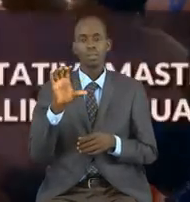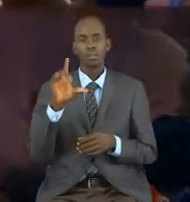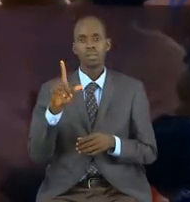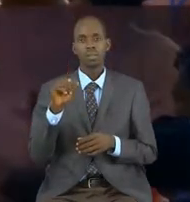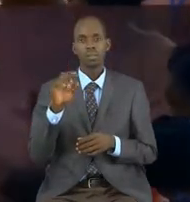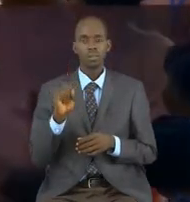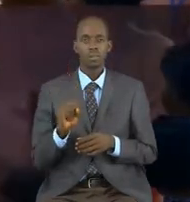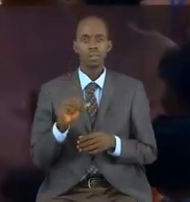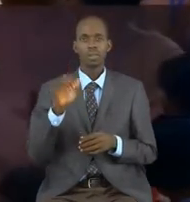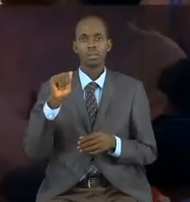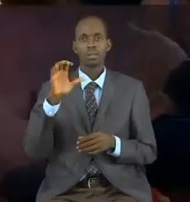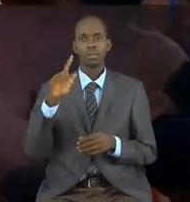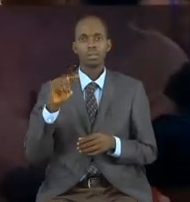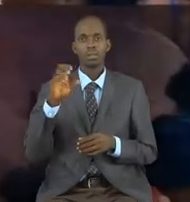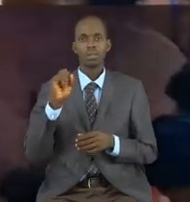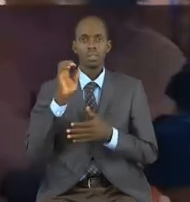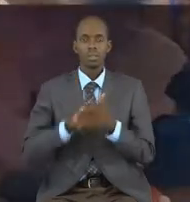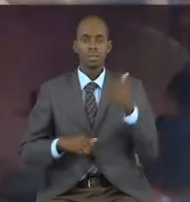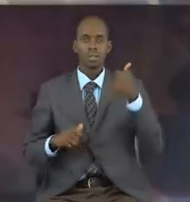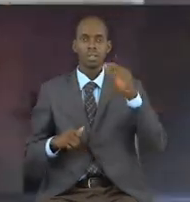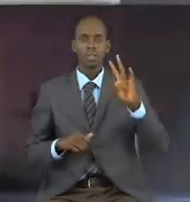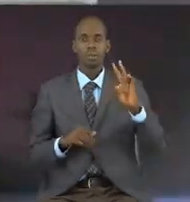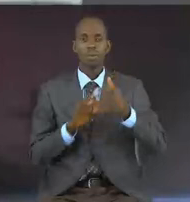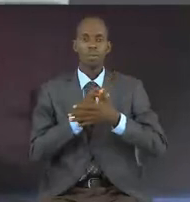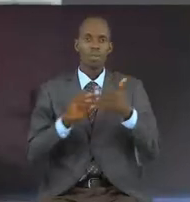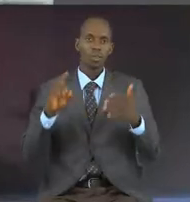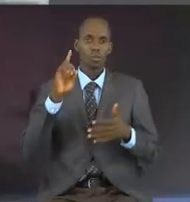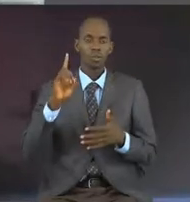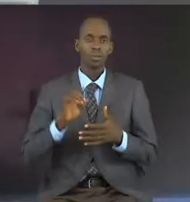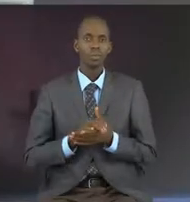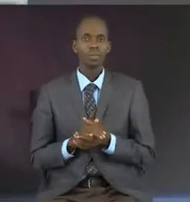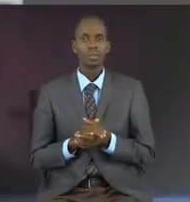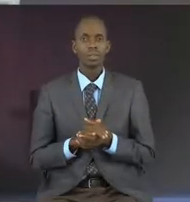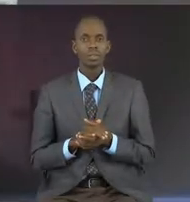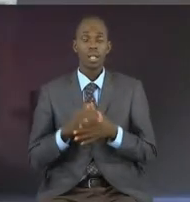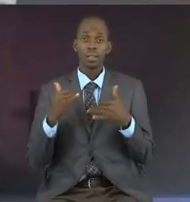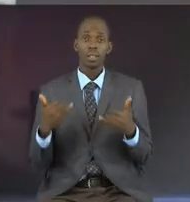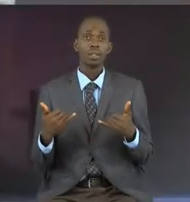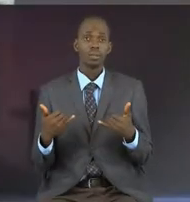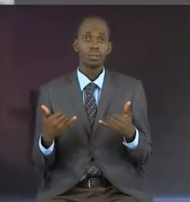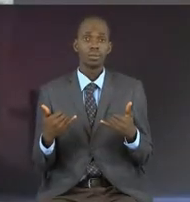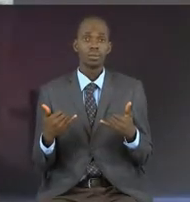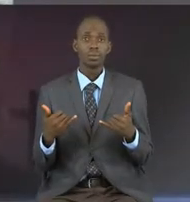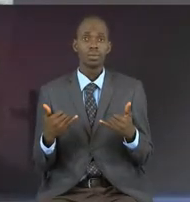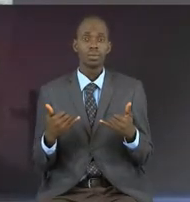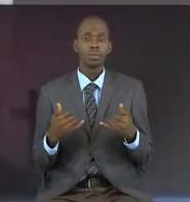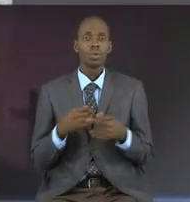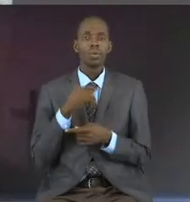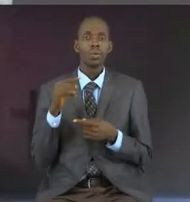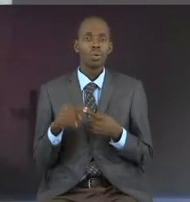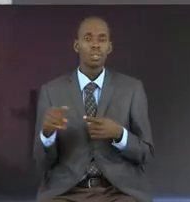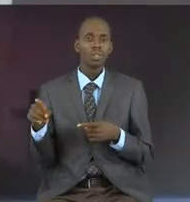17, reading from verse 1. Acts 17, verse 1. Now, when they had passed